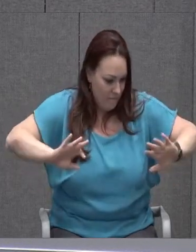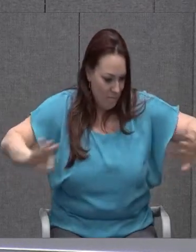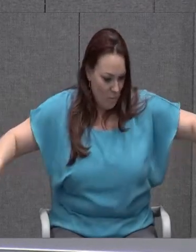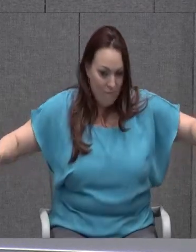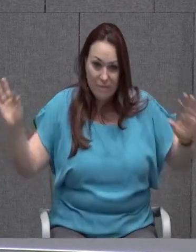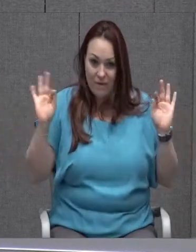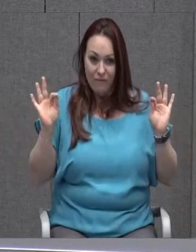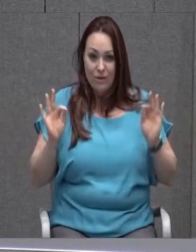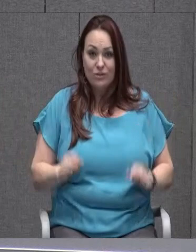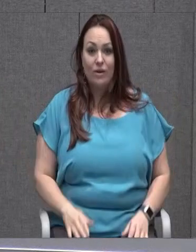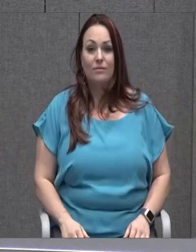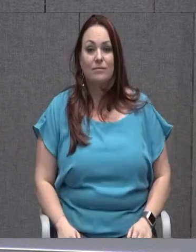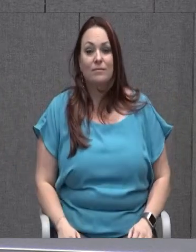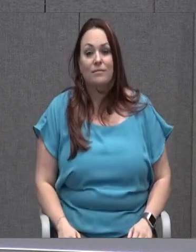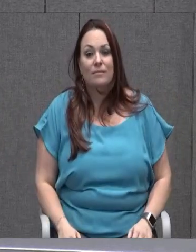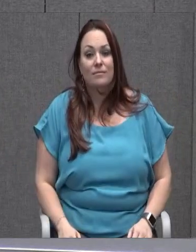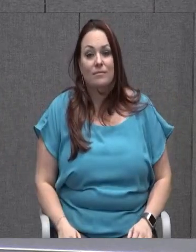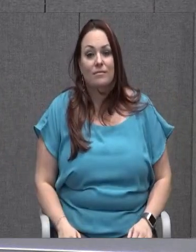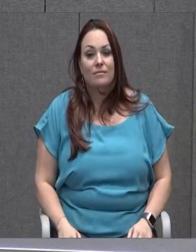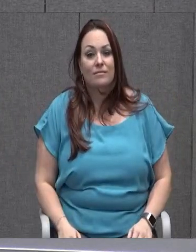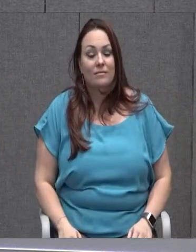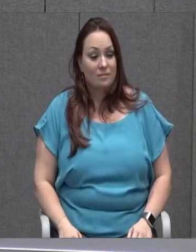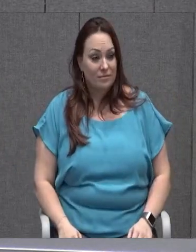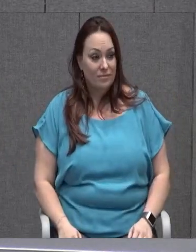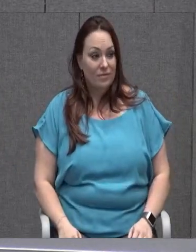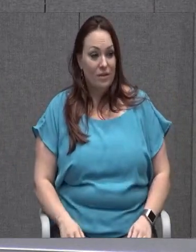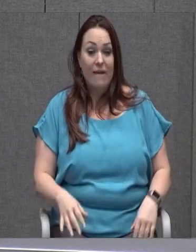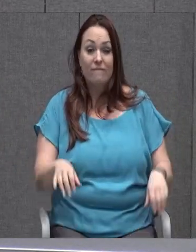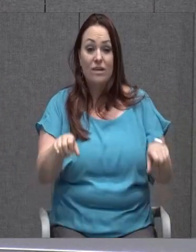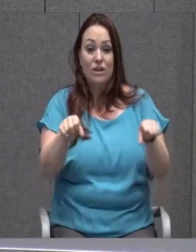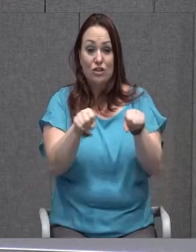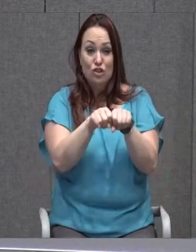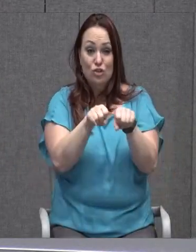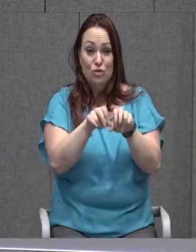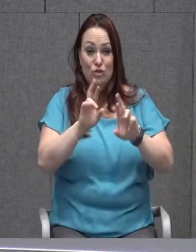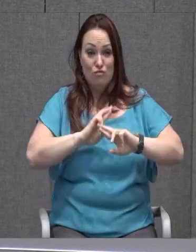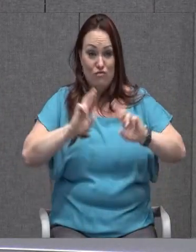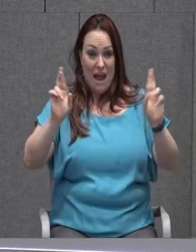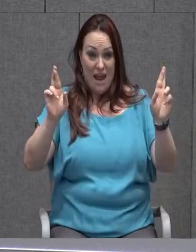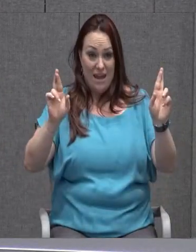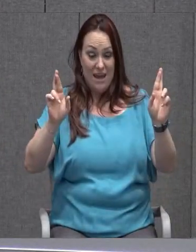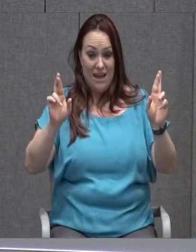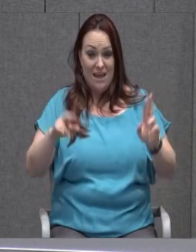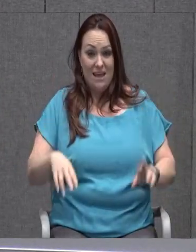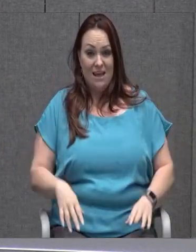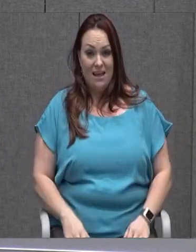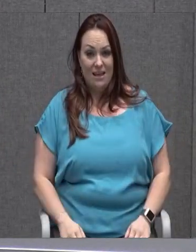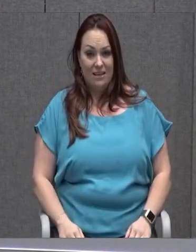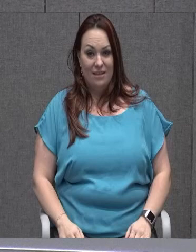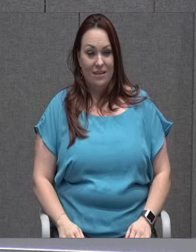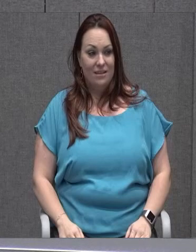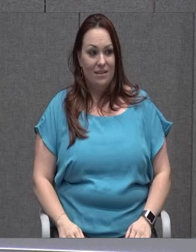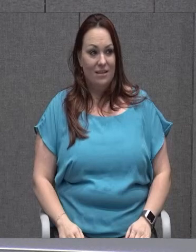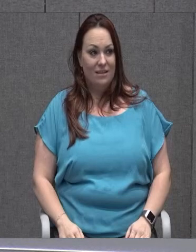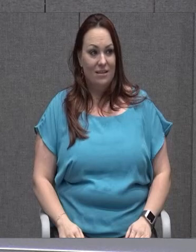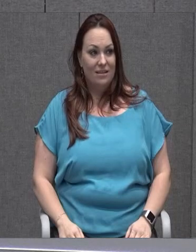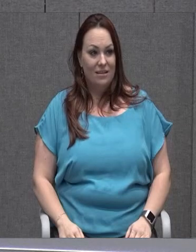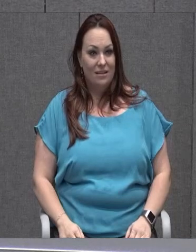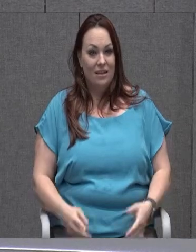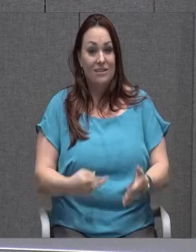Todo lejos. Get your shoes ready. We are going to do the famous